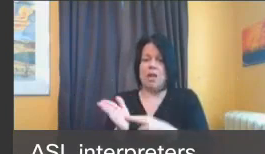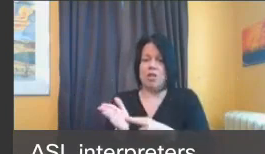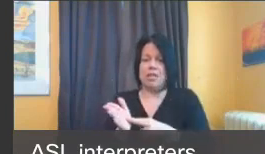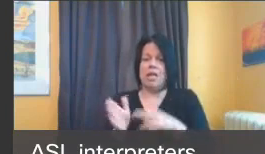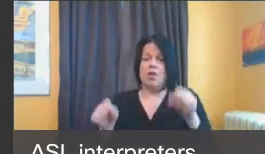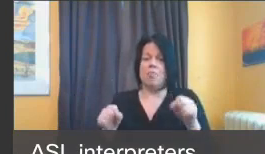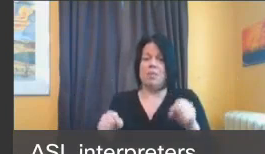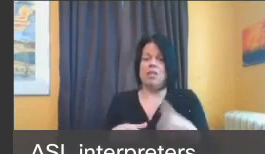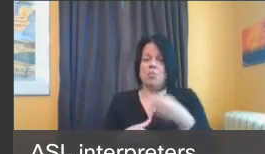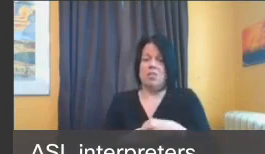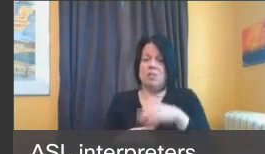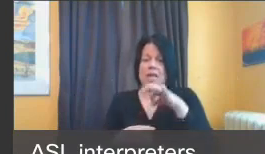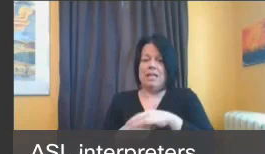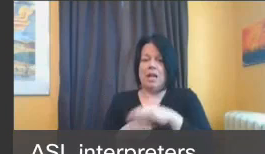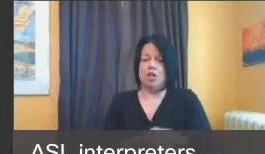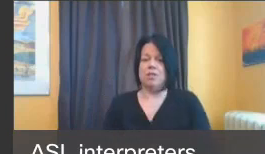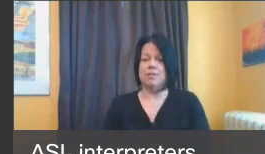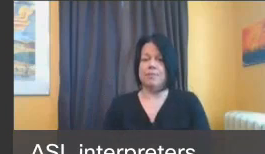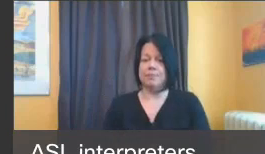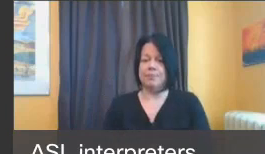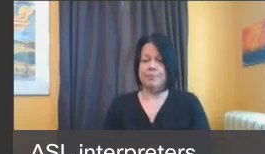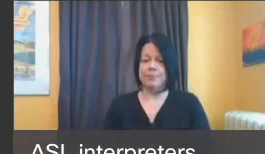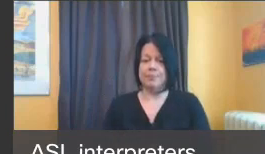abilities to participate in elections.